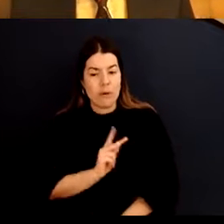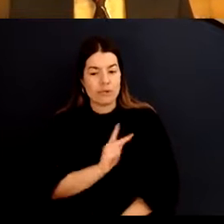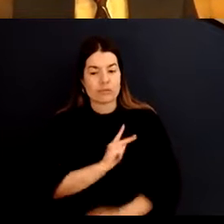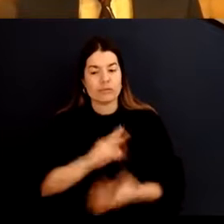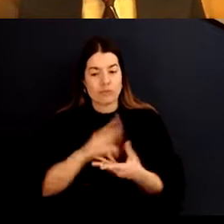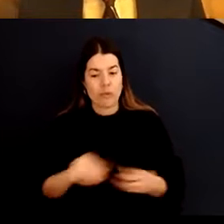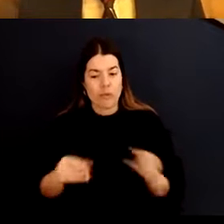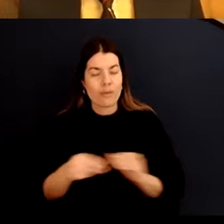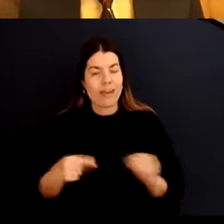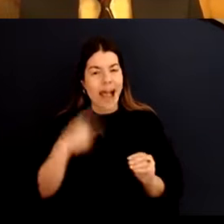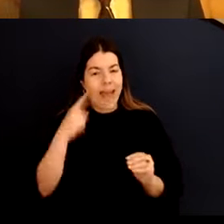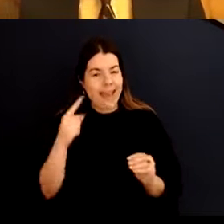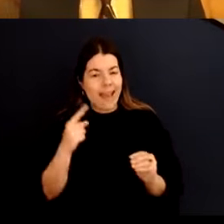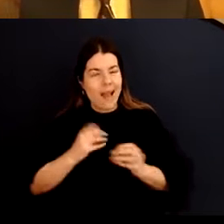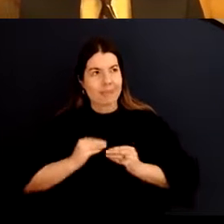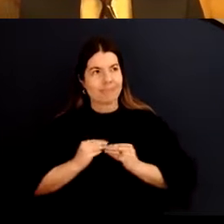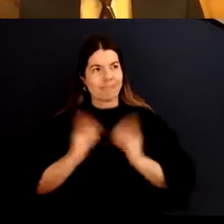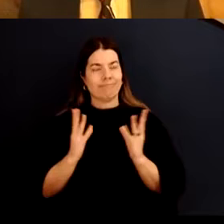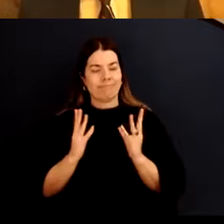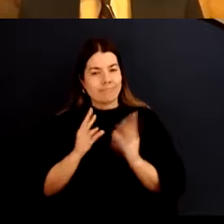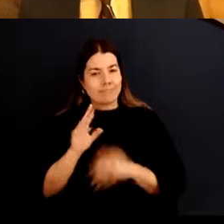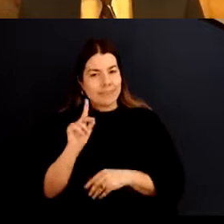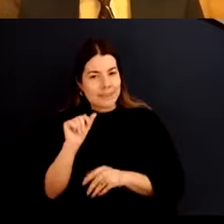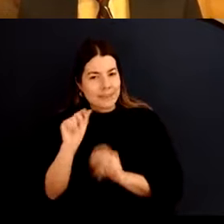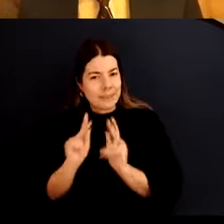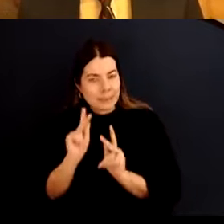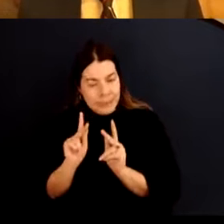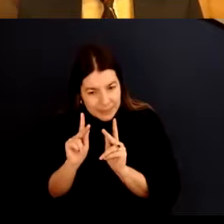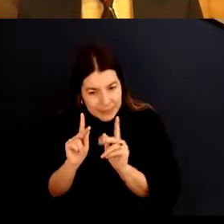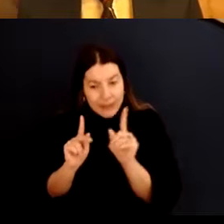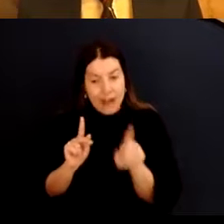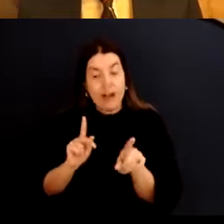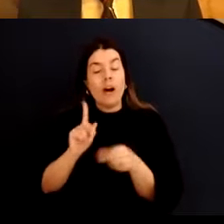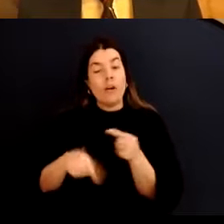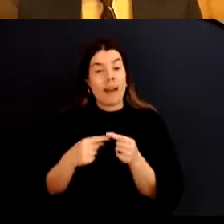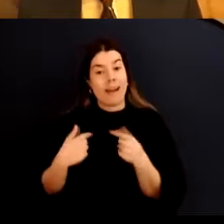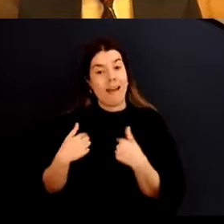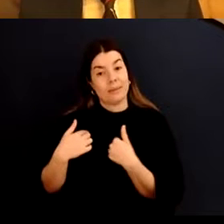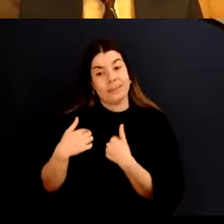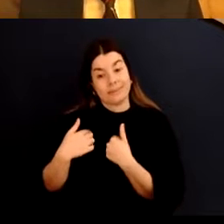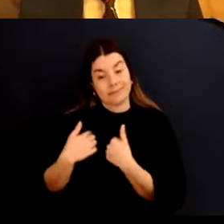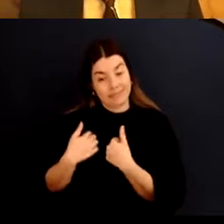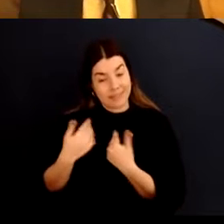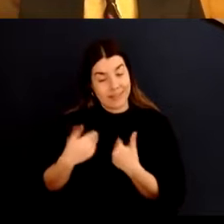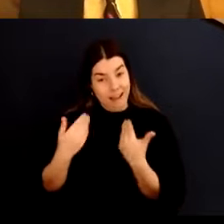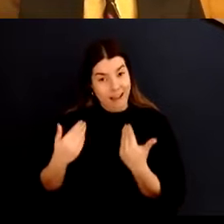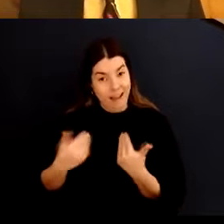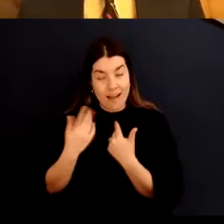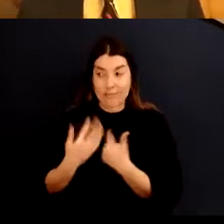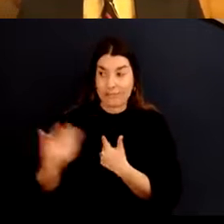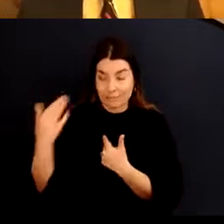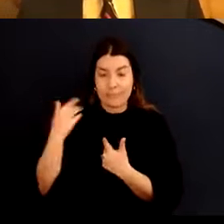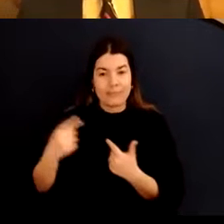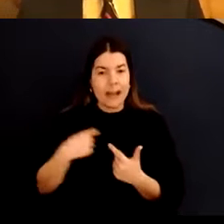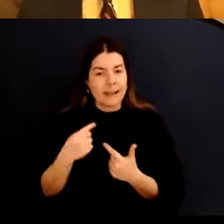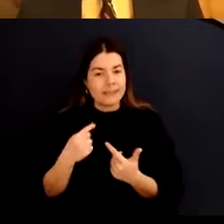them, or at least inspire them. I myself, when I was young, was diagnosed with the disability of ADHD. And so